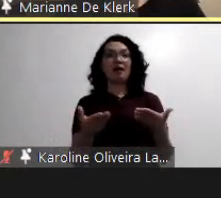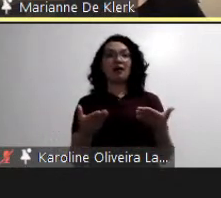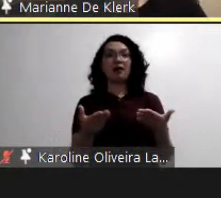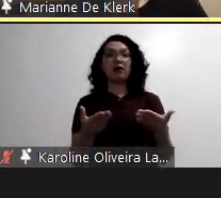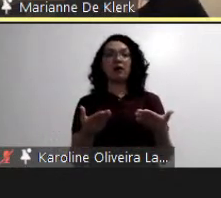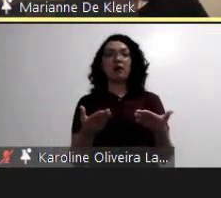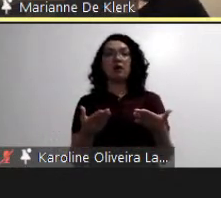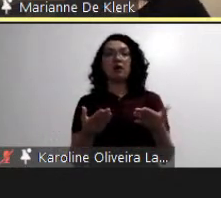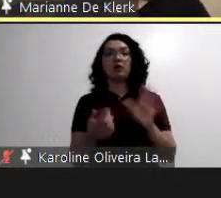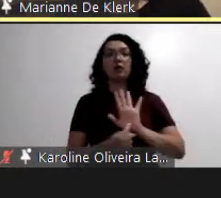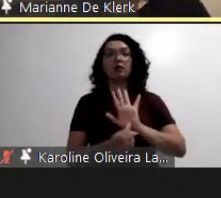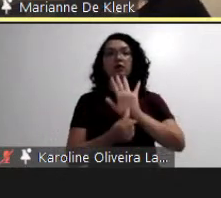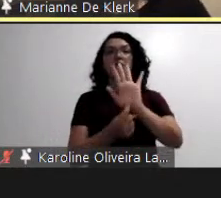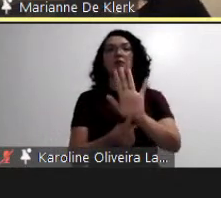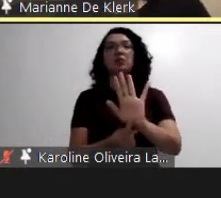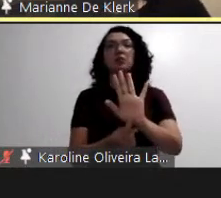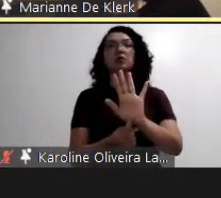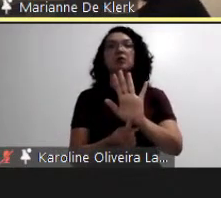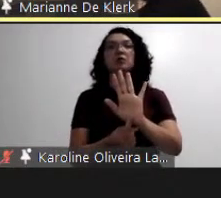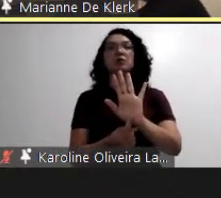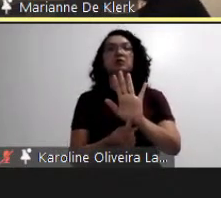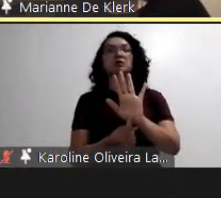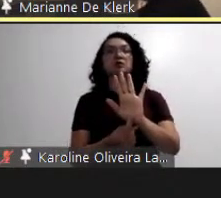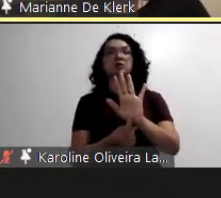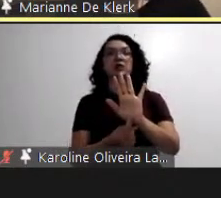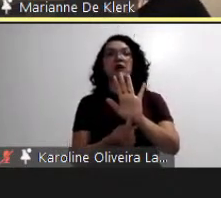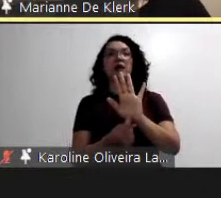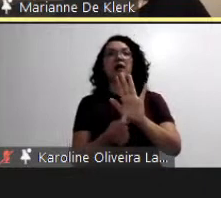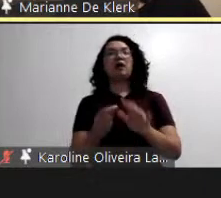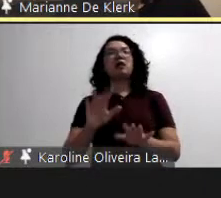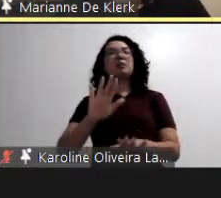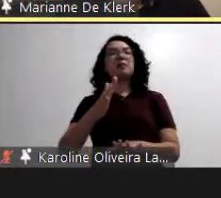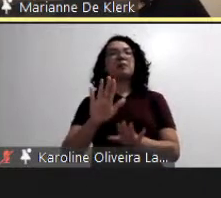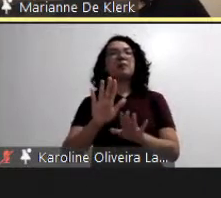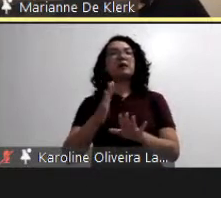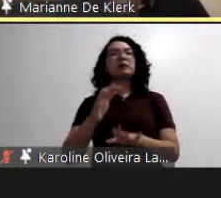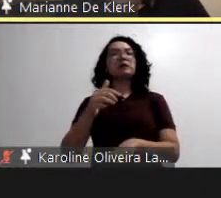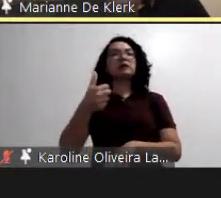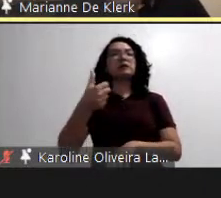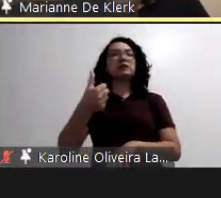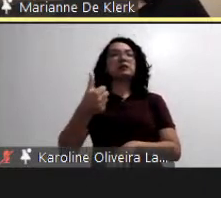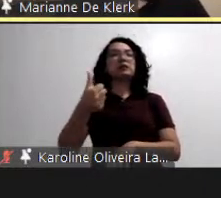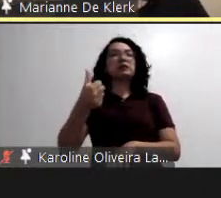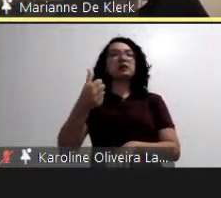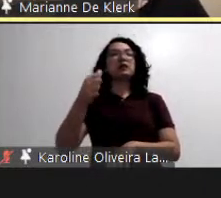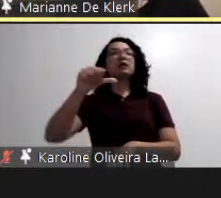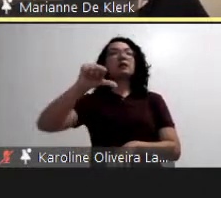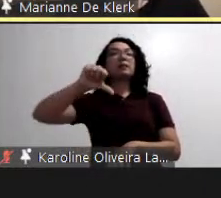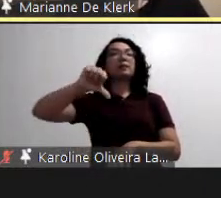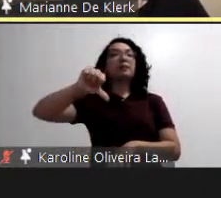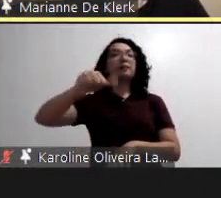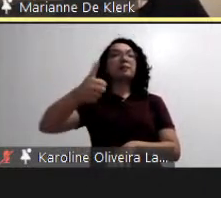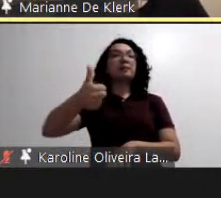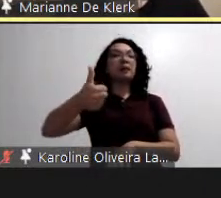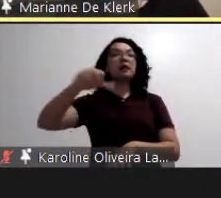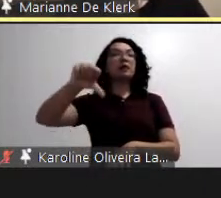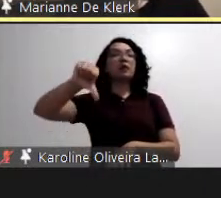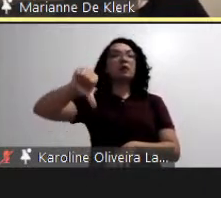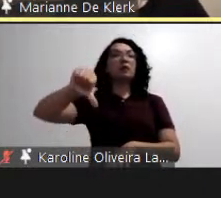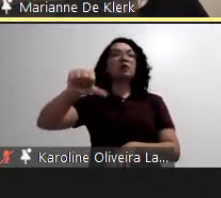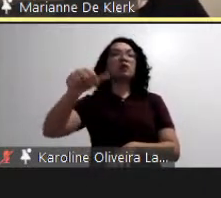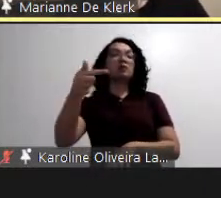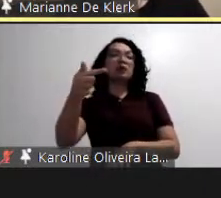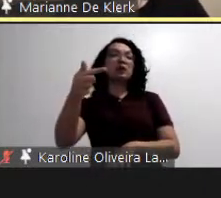70s, a little bit later than the period we're going to focus on, the brutalist style, very confident,